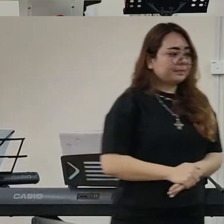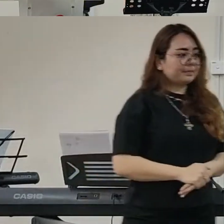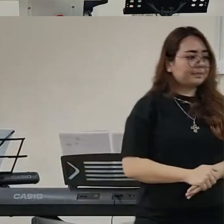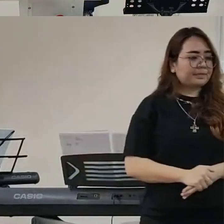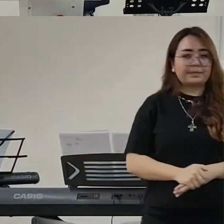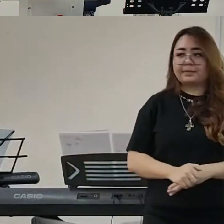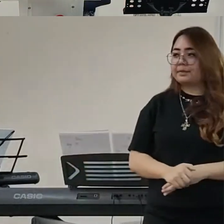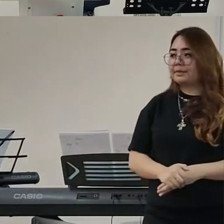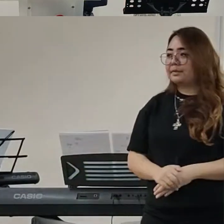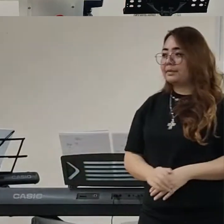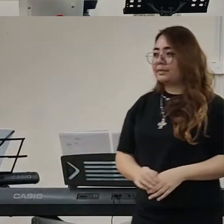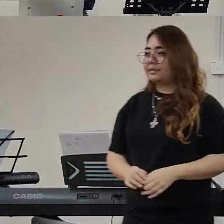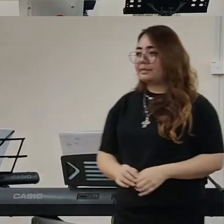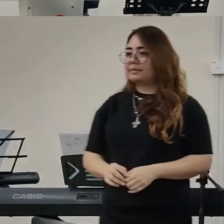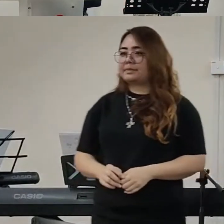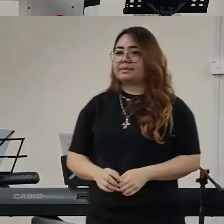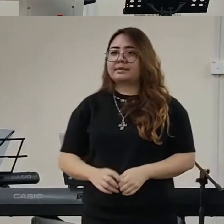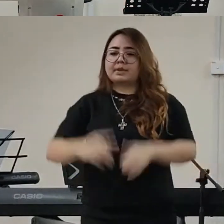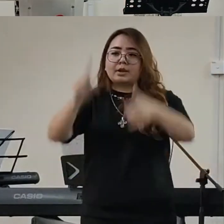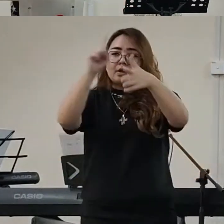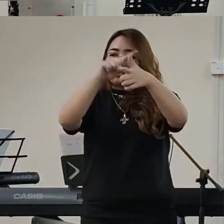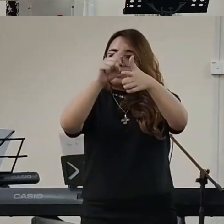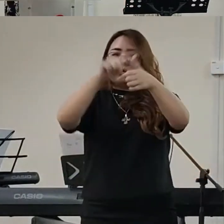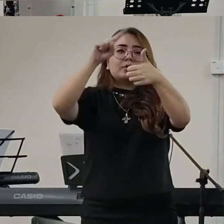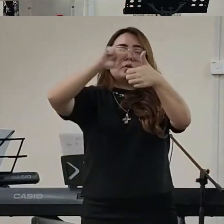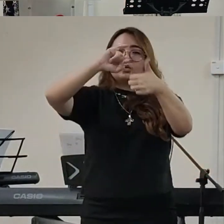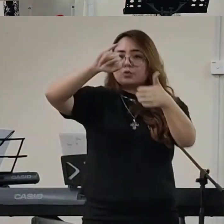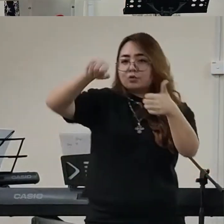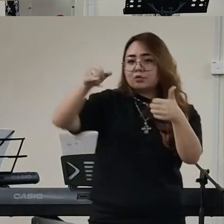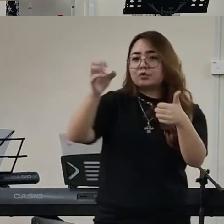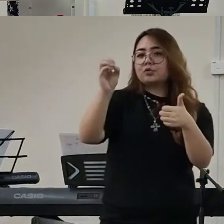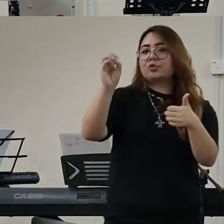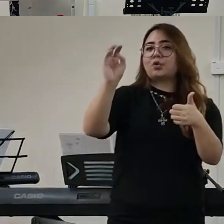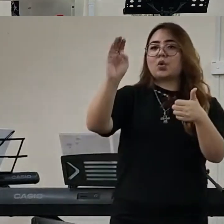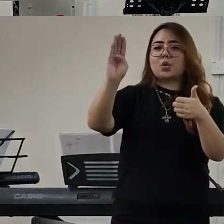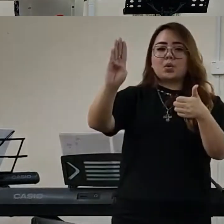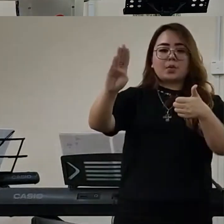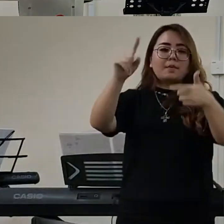first one? Job. That's right. Second?